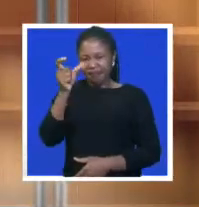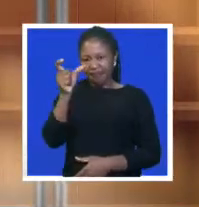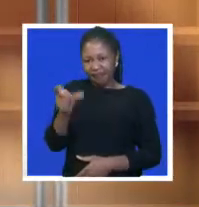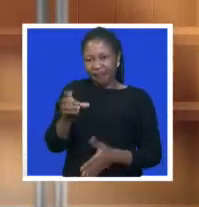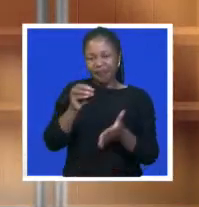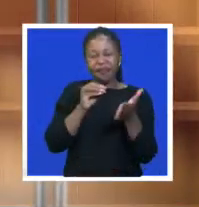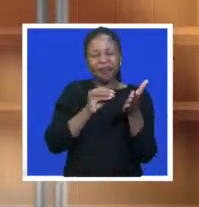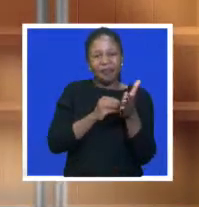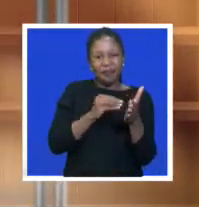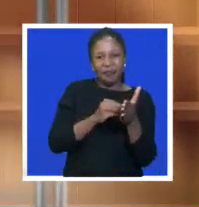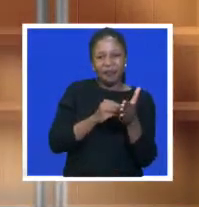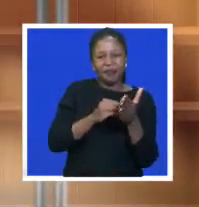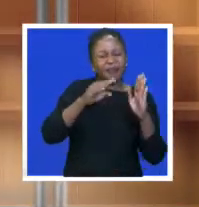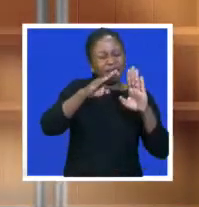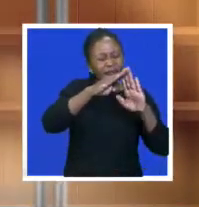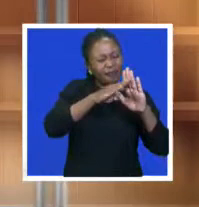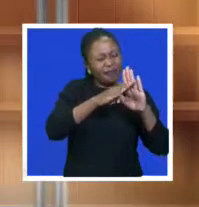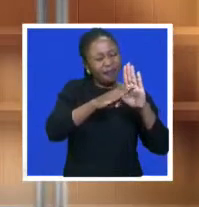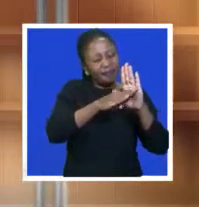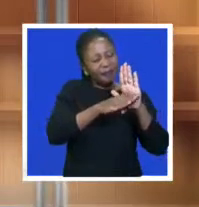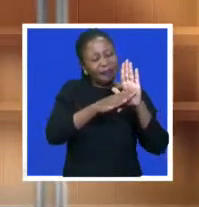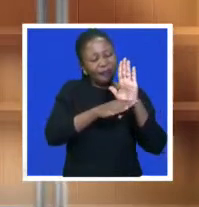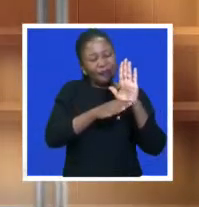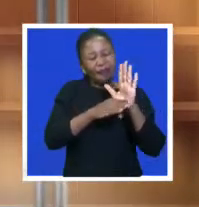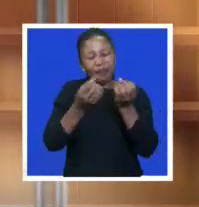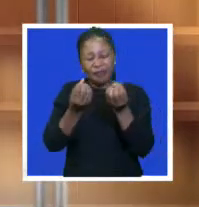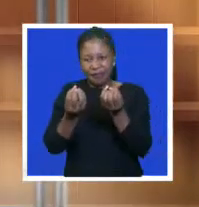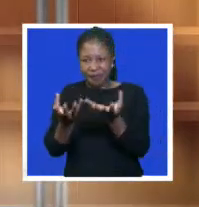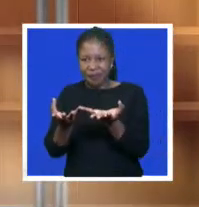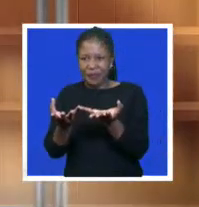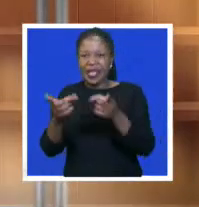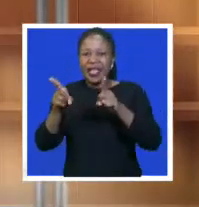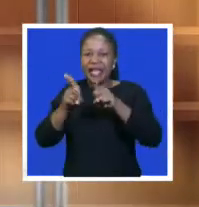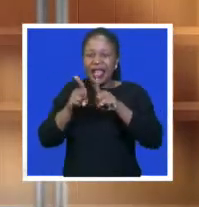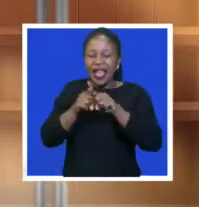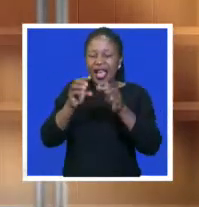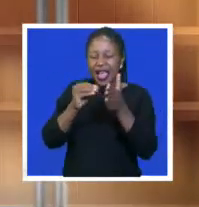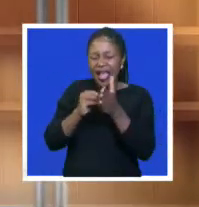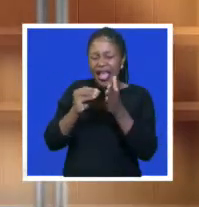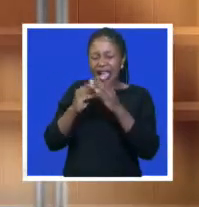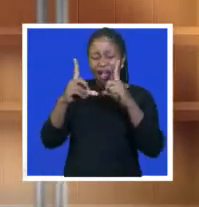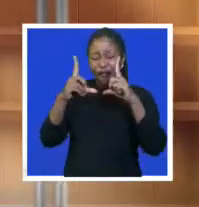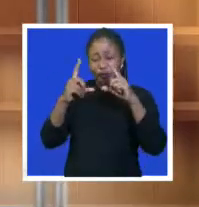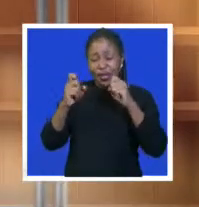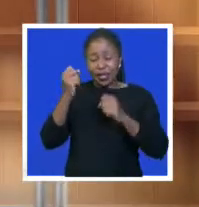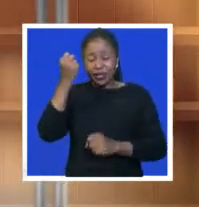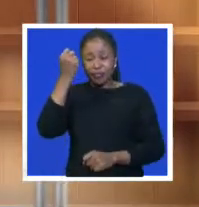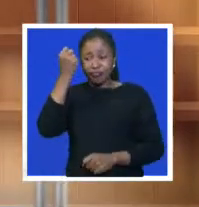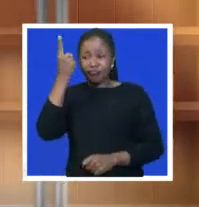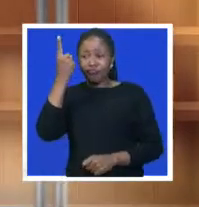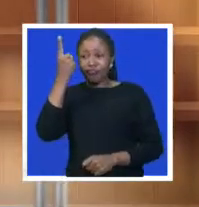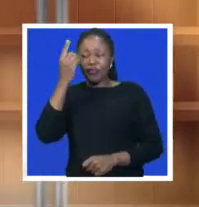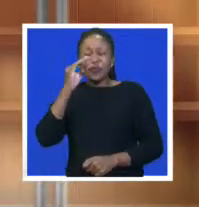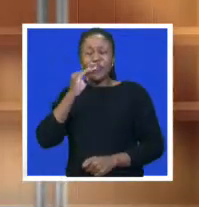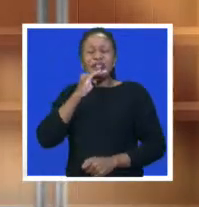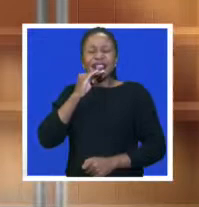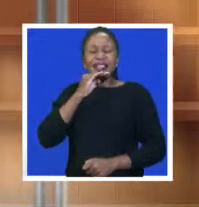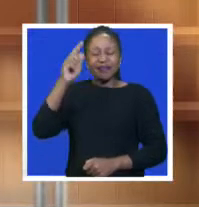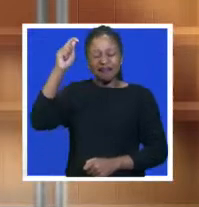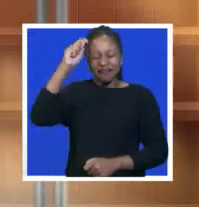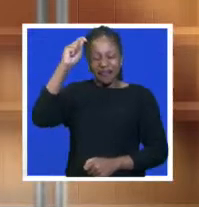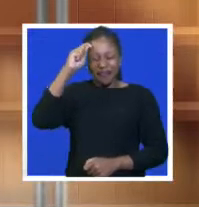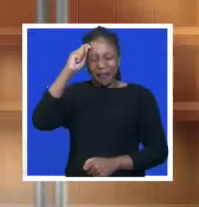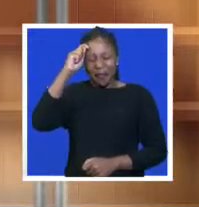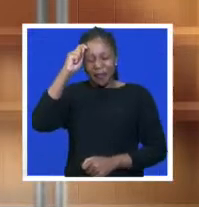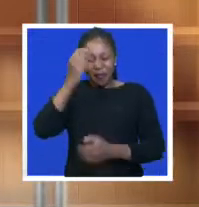my dear learner at home. We are also talking about imagery, which is an appeal to the five senses, my dear learner at home. We are